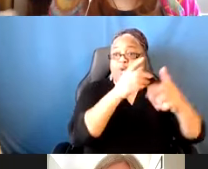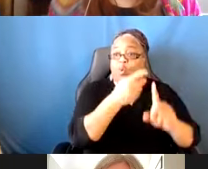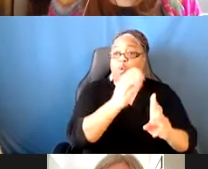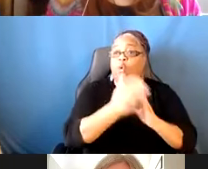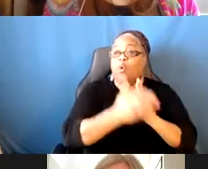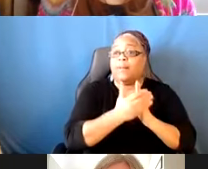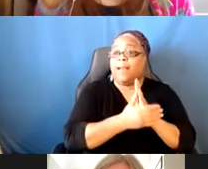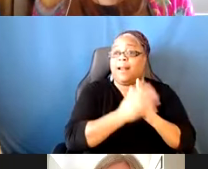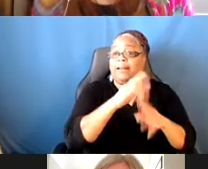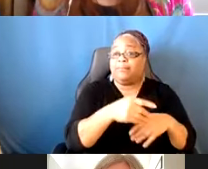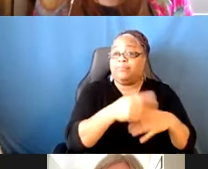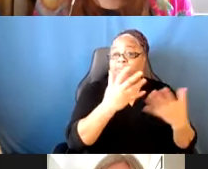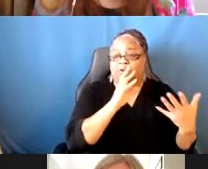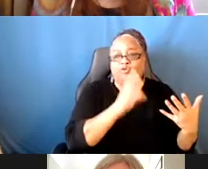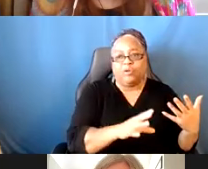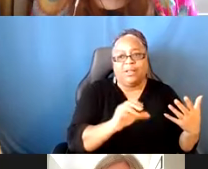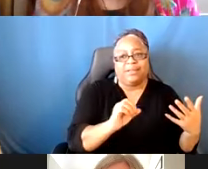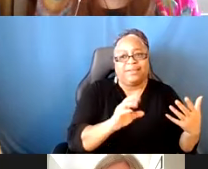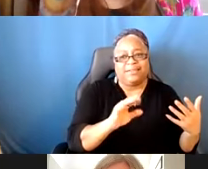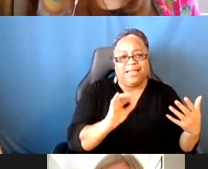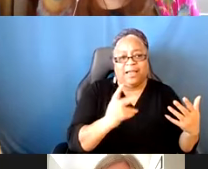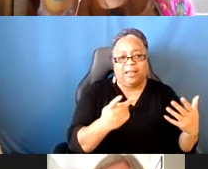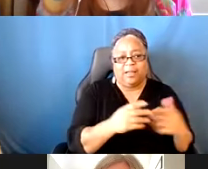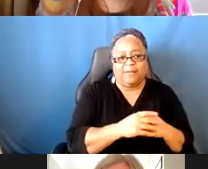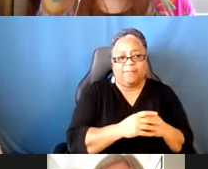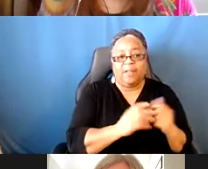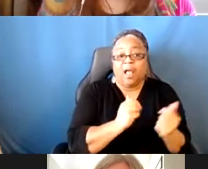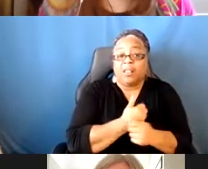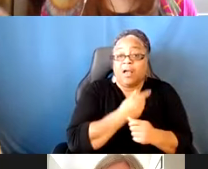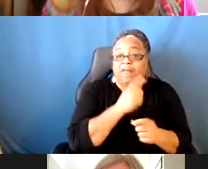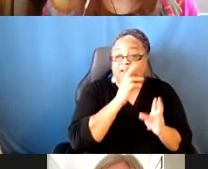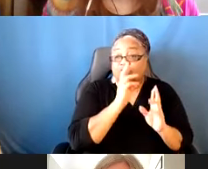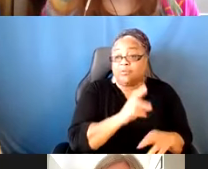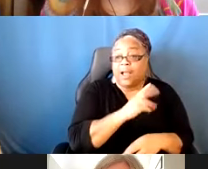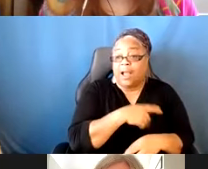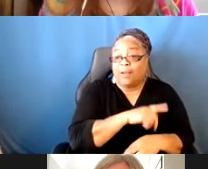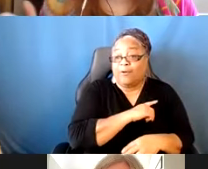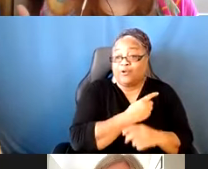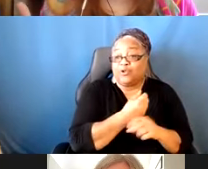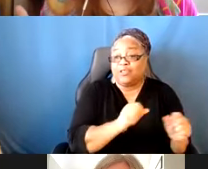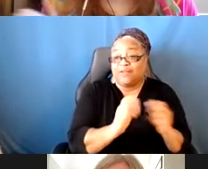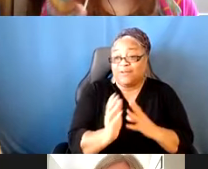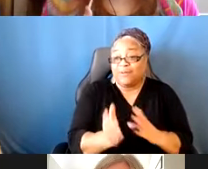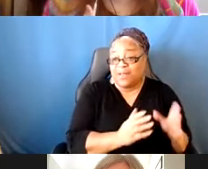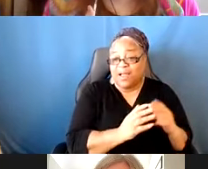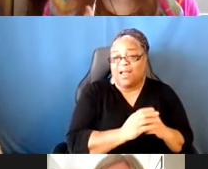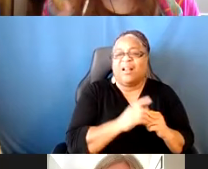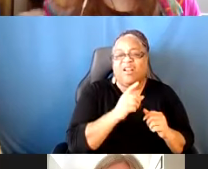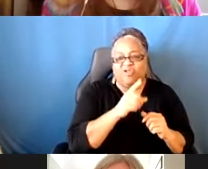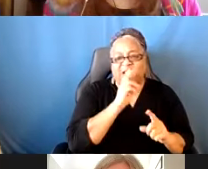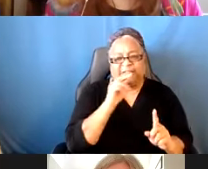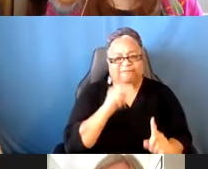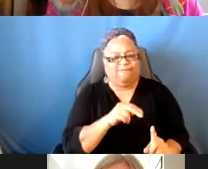It's super slick. Love is Respect's personal safety plan, which is geared more towards folks 24 and